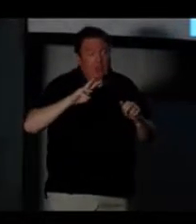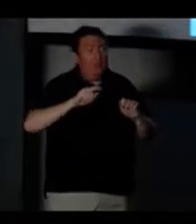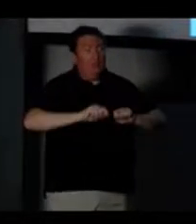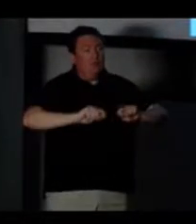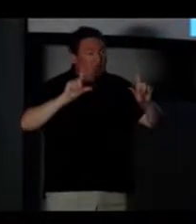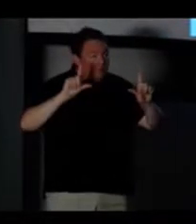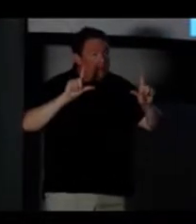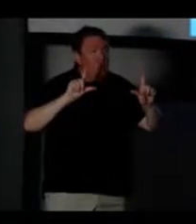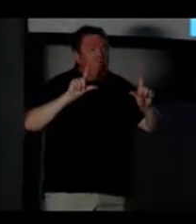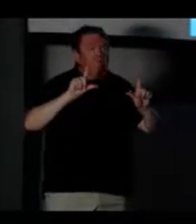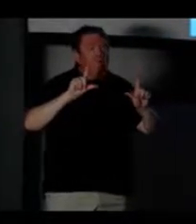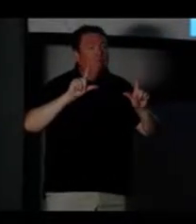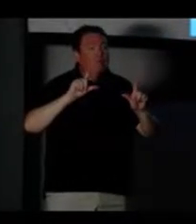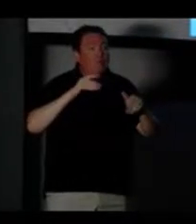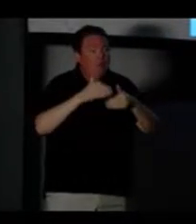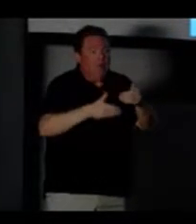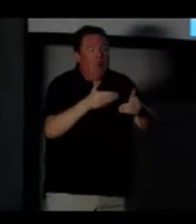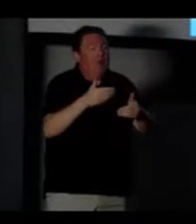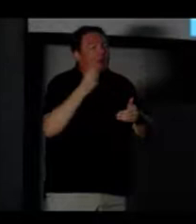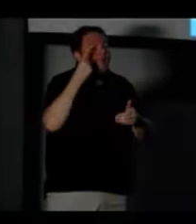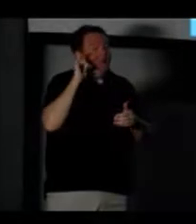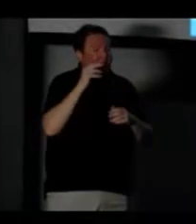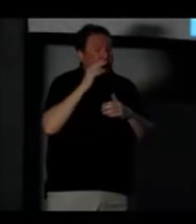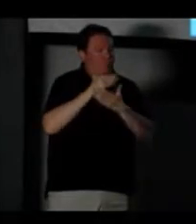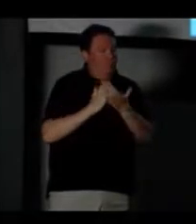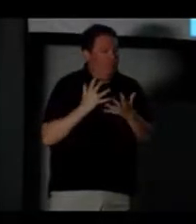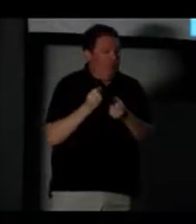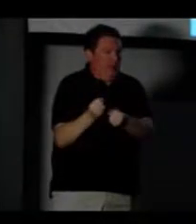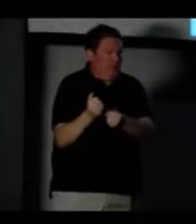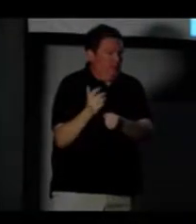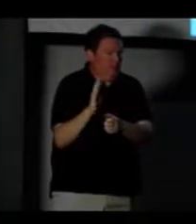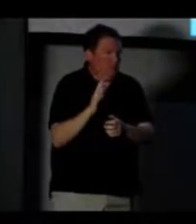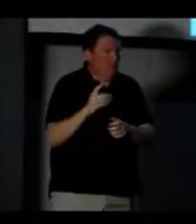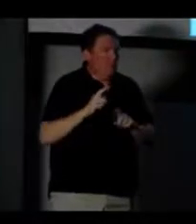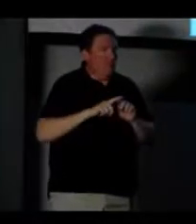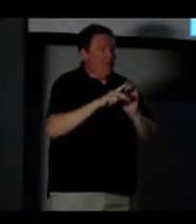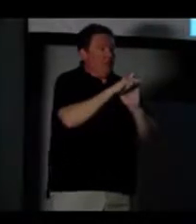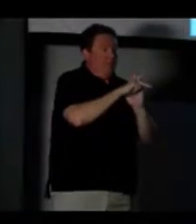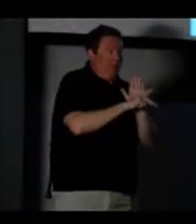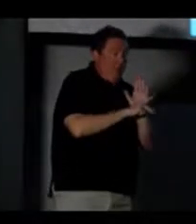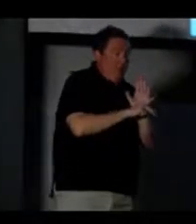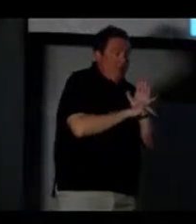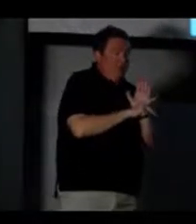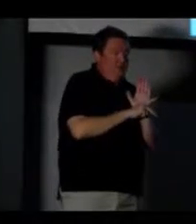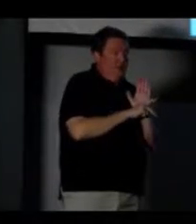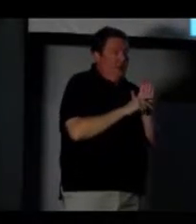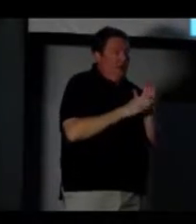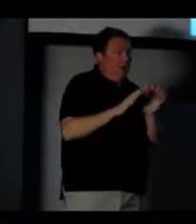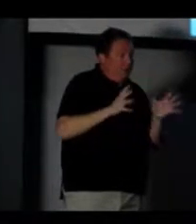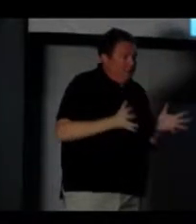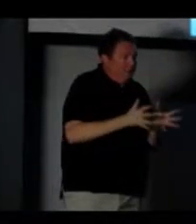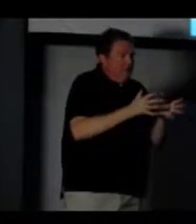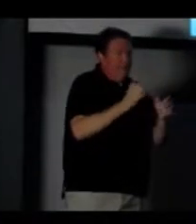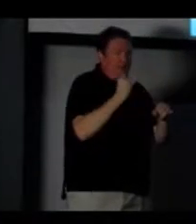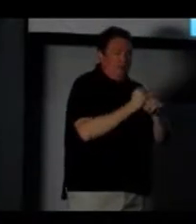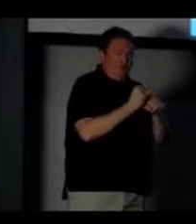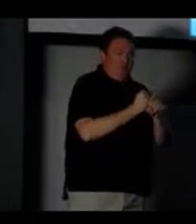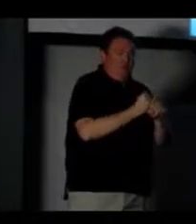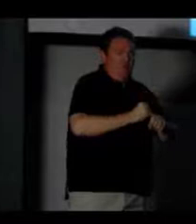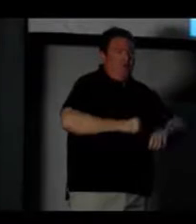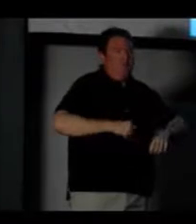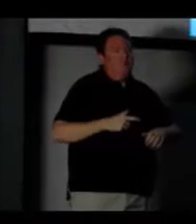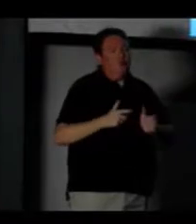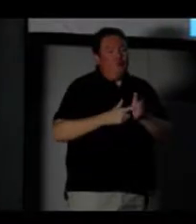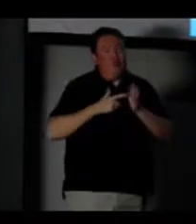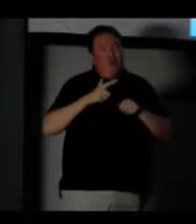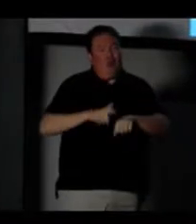much quicker than that. So the policy and the institutional behavior took longer than the technology. We now have this portal.